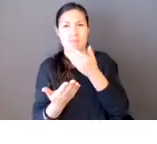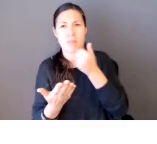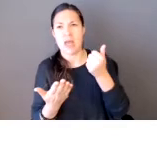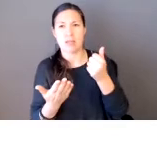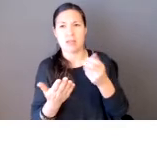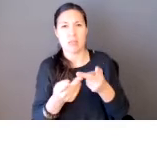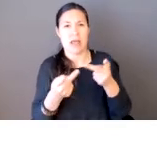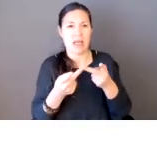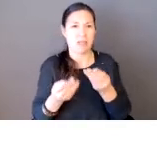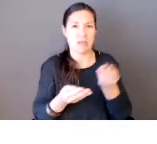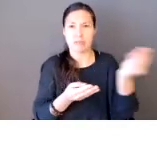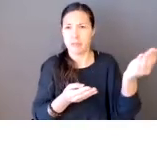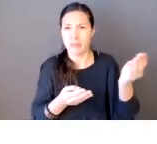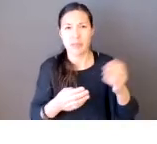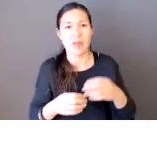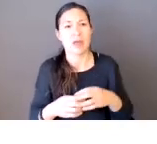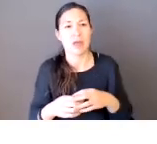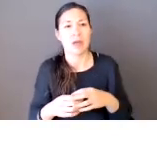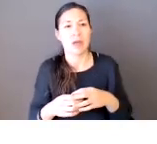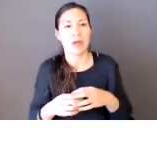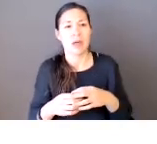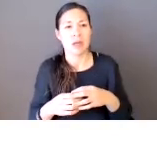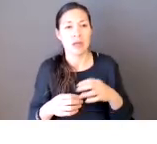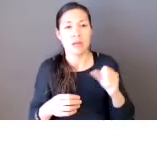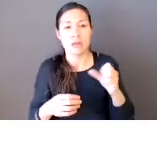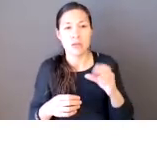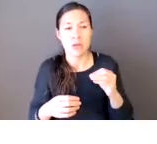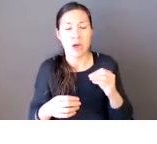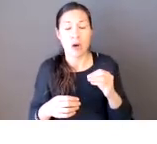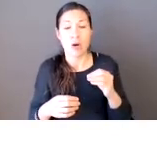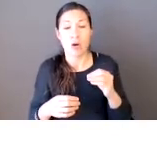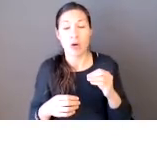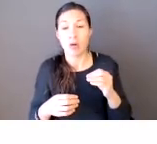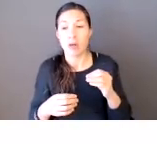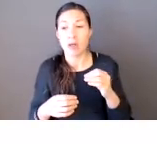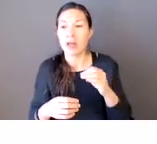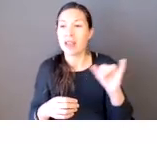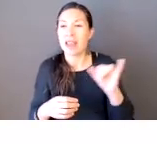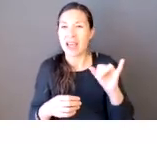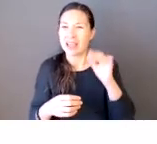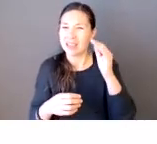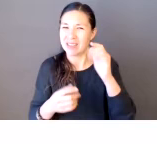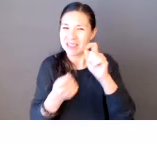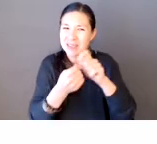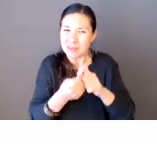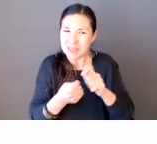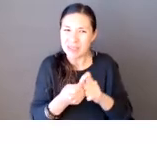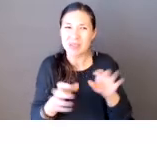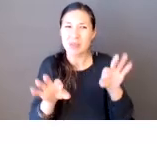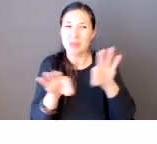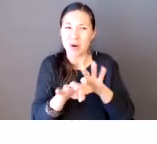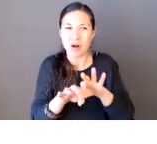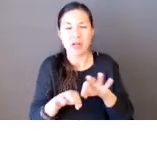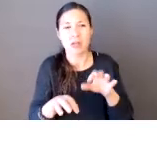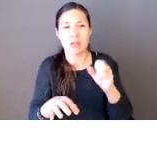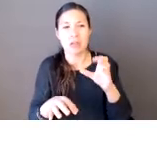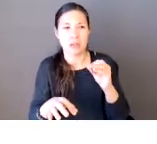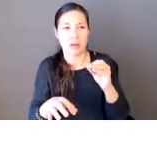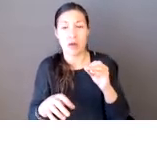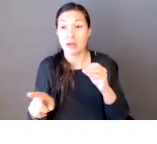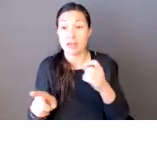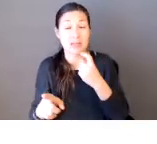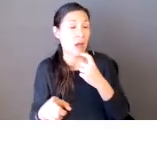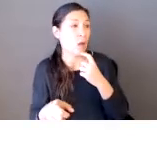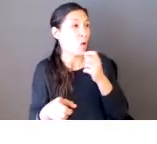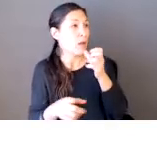to determine level of risk. So again, if we don't know what medications are being missed, it's hard for the central intake unit, for example, to determine level of